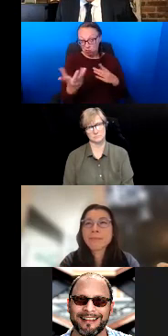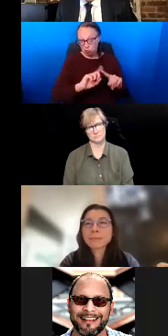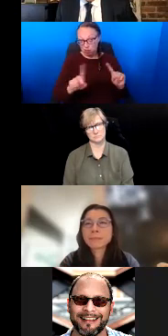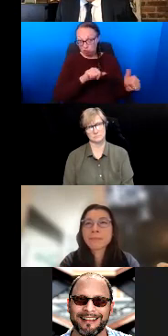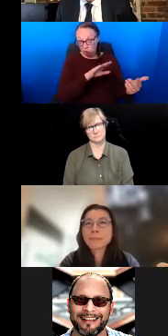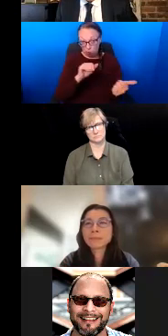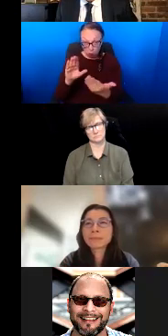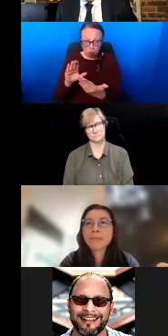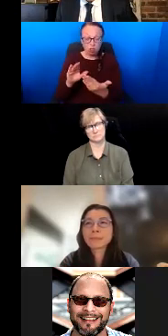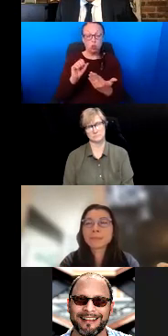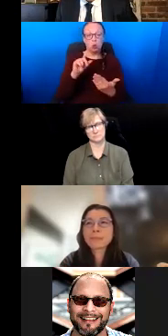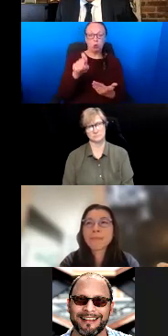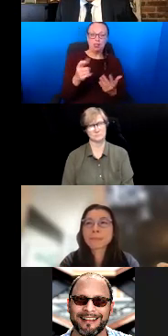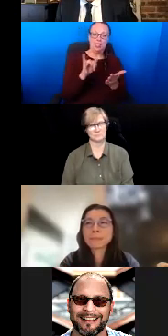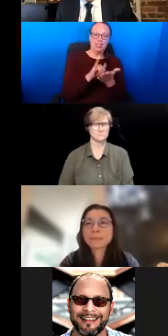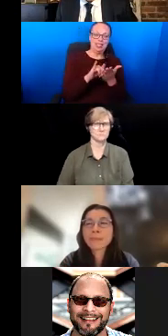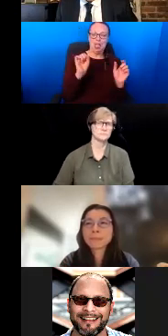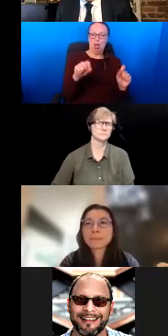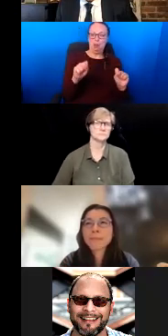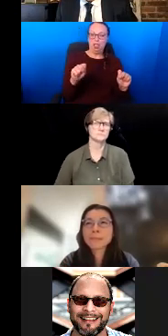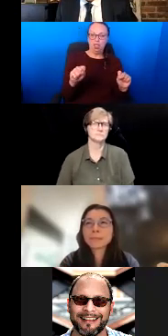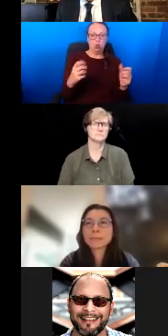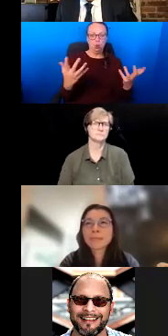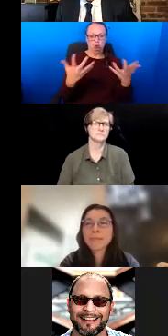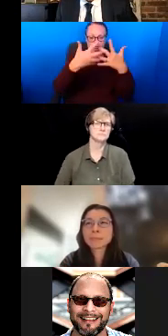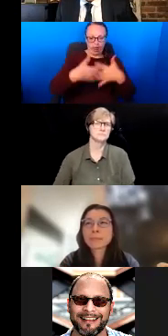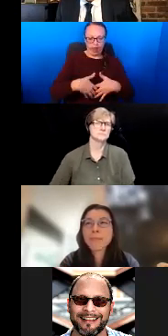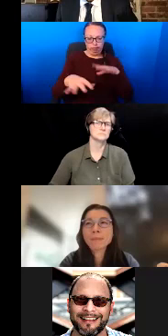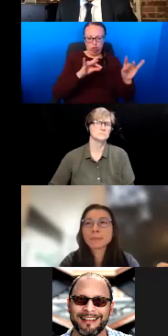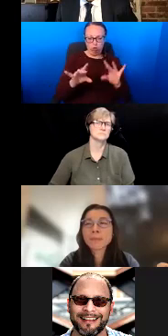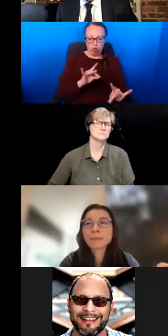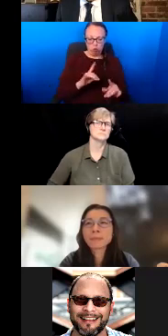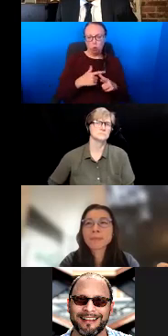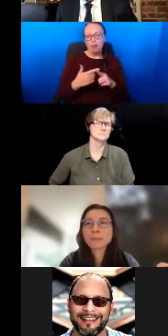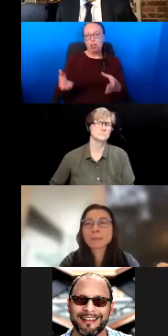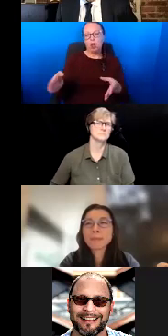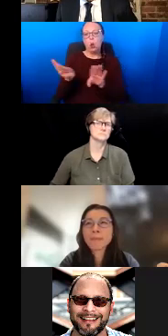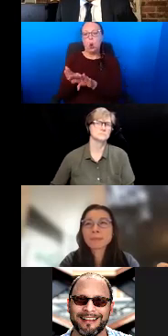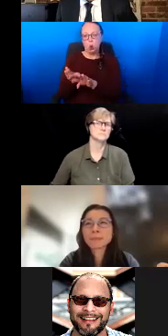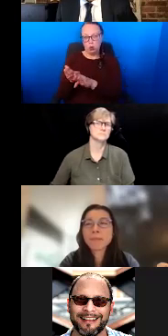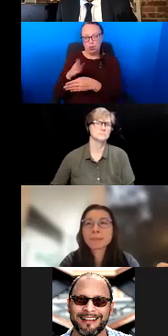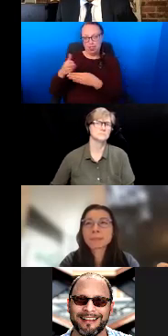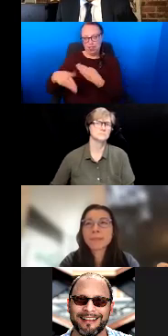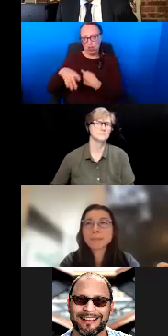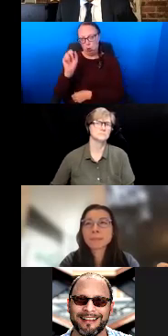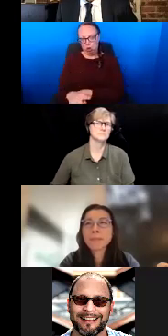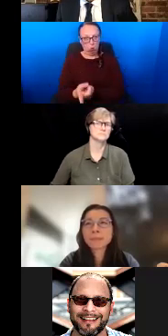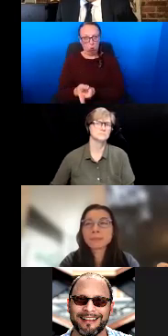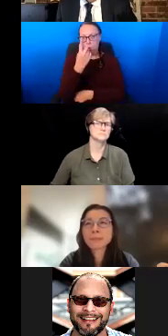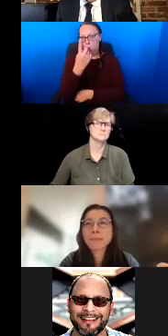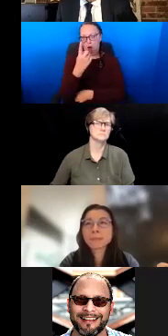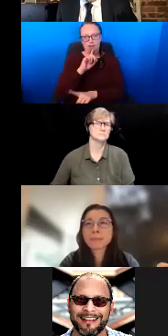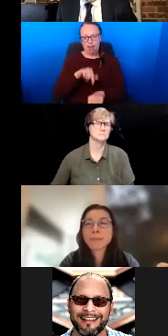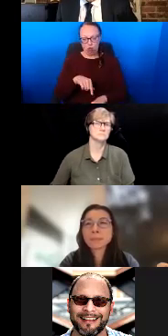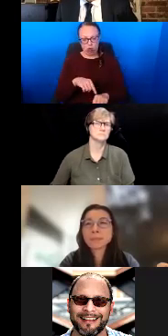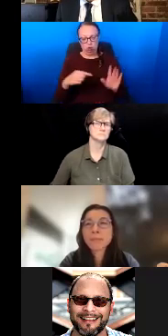networks in order to choose appropriate options, as opposed to closed-ended questions where there's really just one answer, right? Read this number. There's only